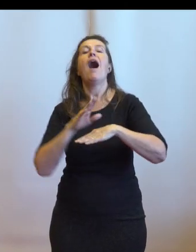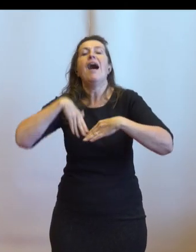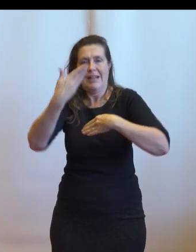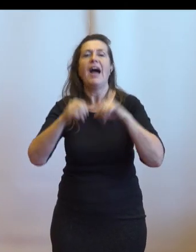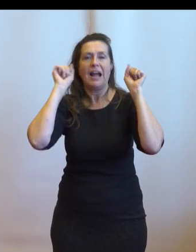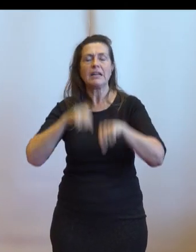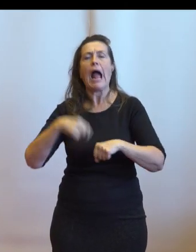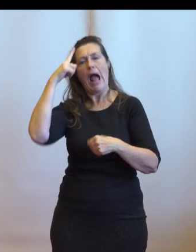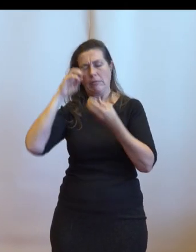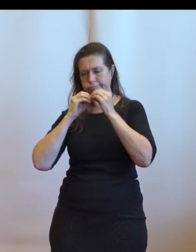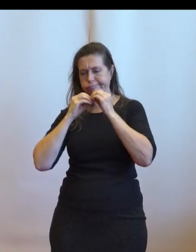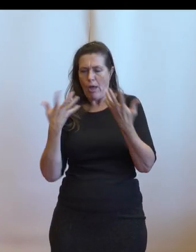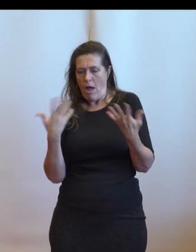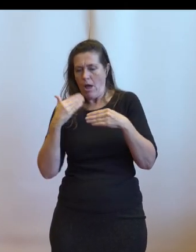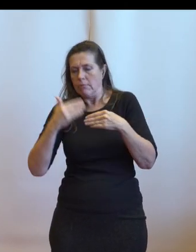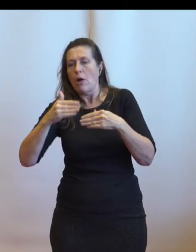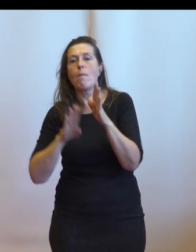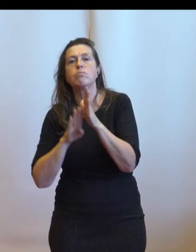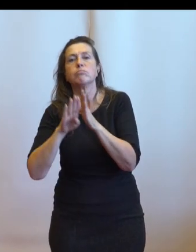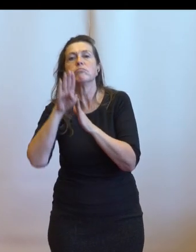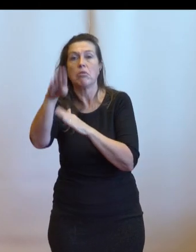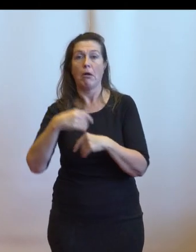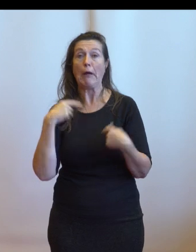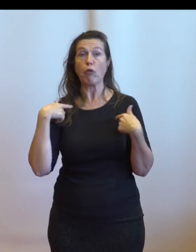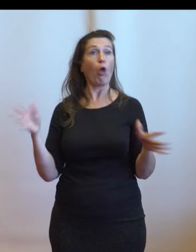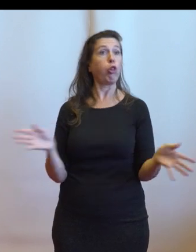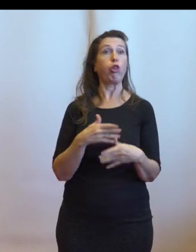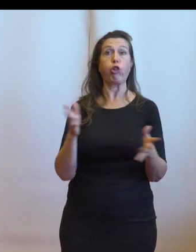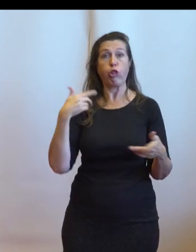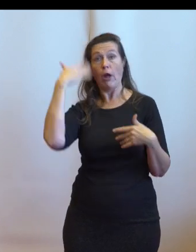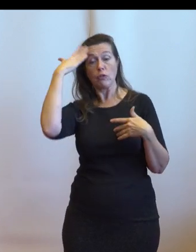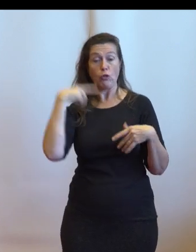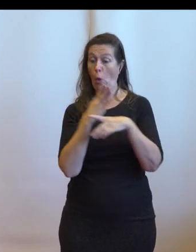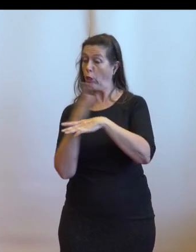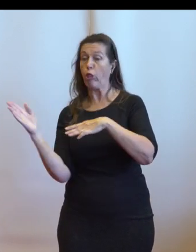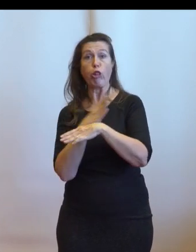out where you're working, where your strengths are, and maybe the areas you maybe need to focus on.